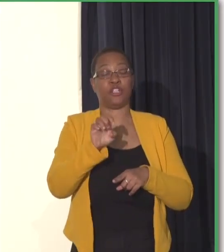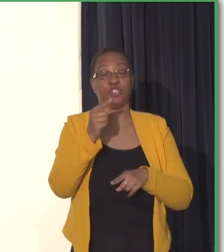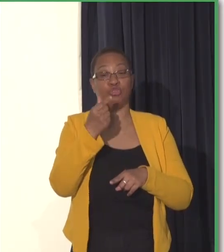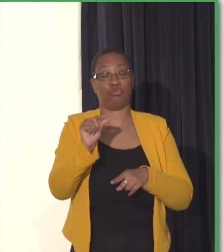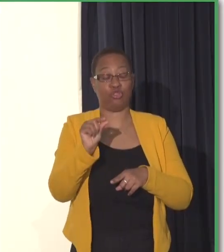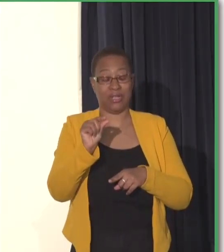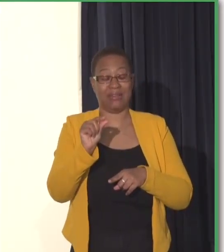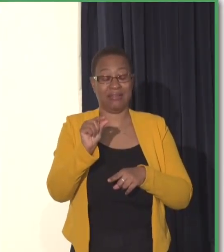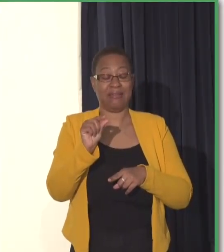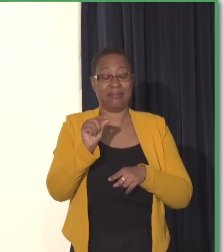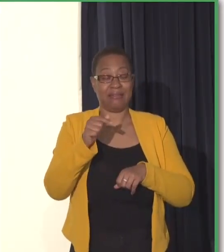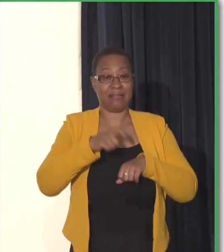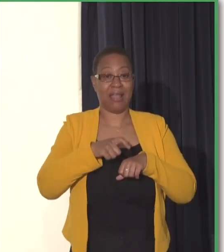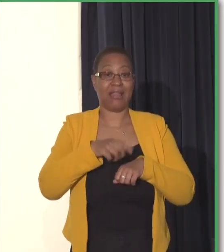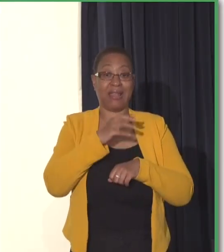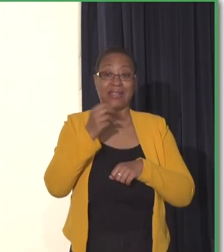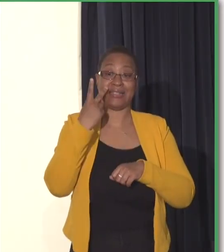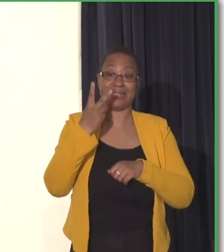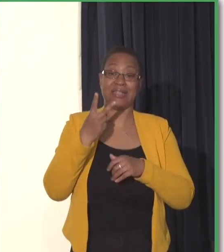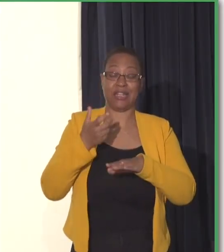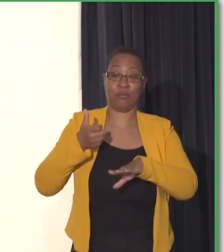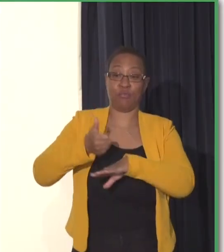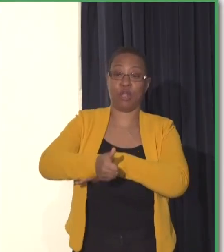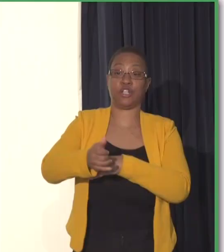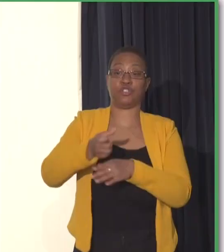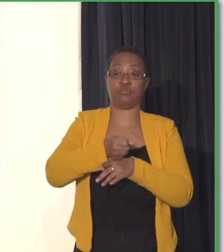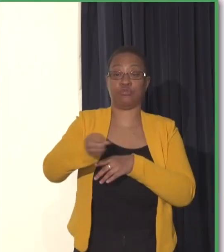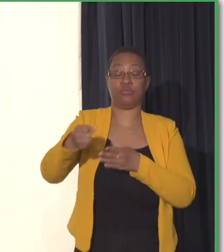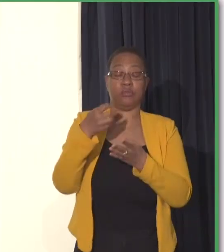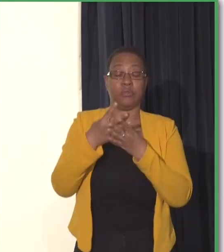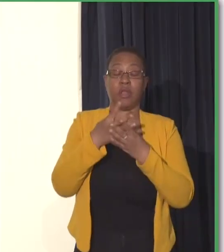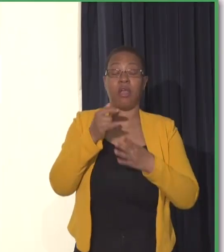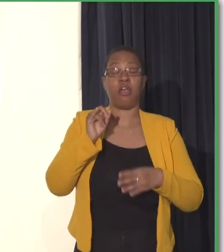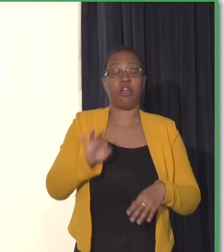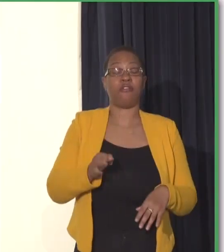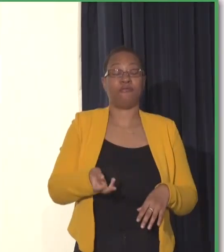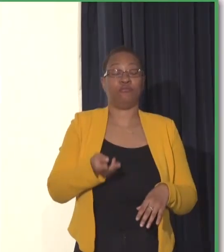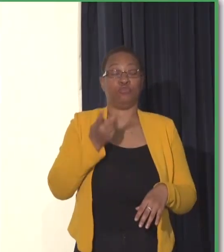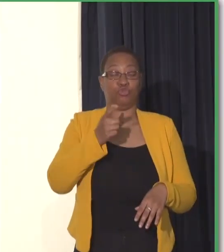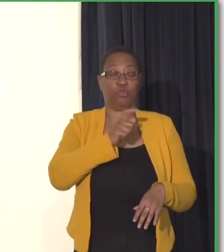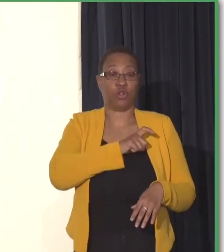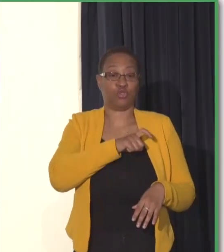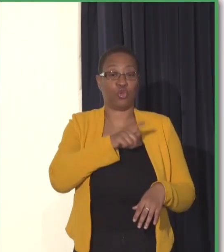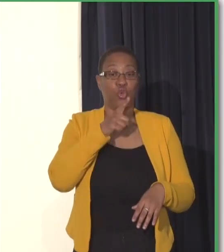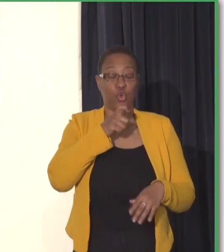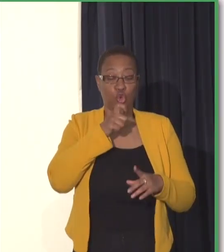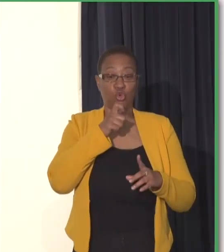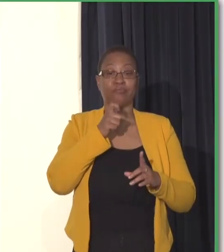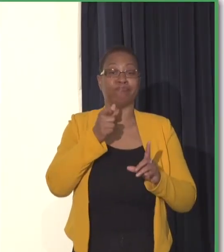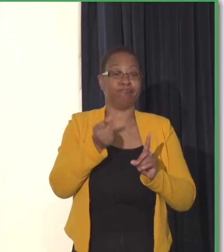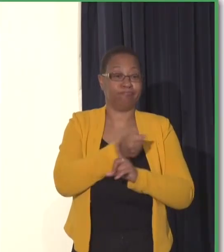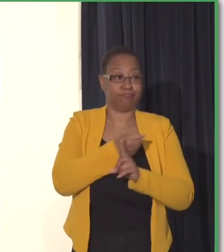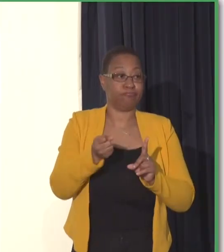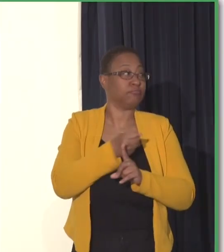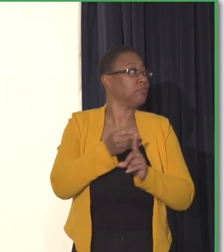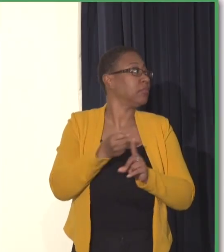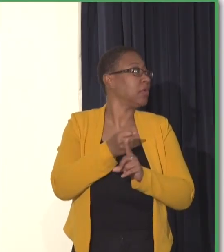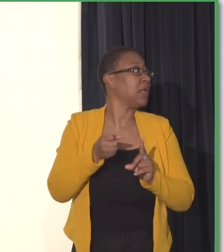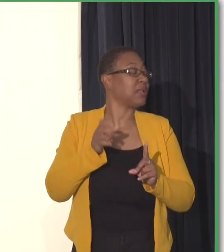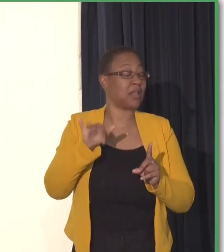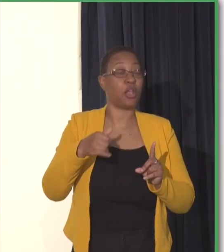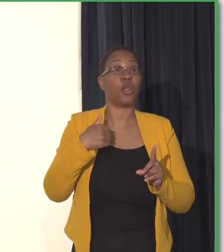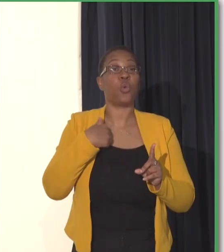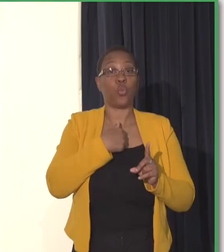prosecution of 2 police officers who brutalized Malice Green. So we as a commission saw it very,